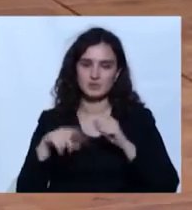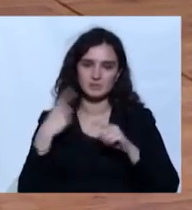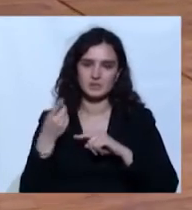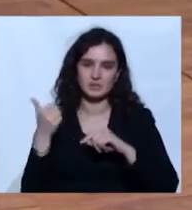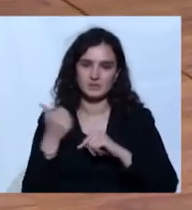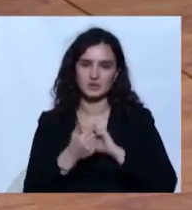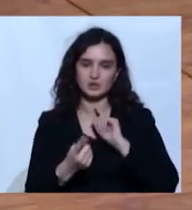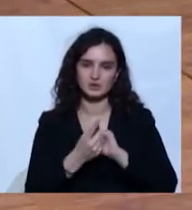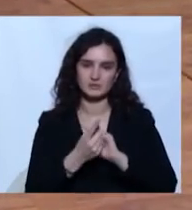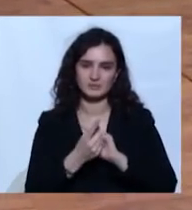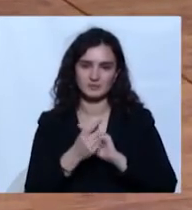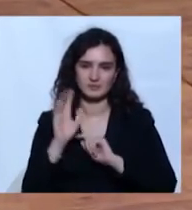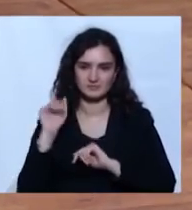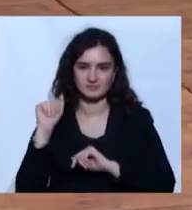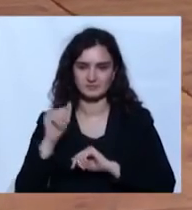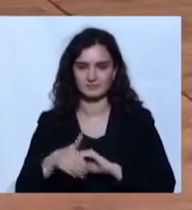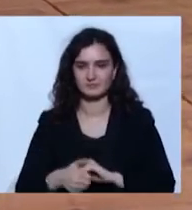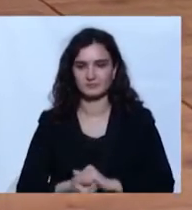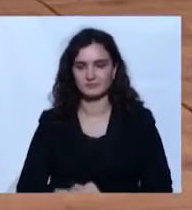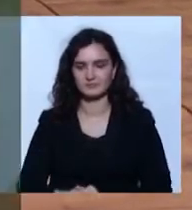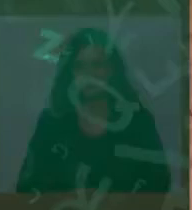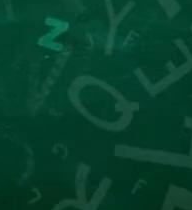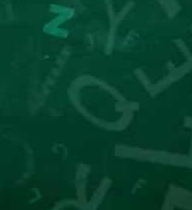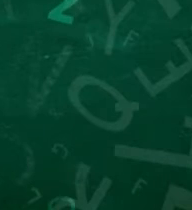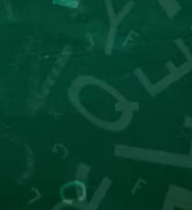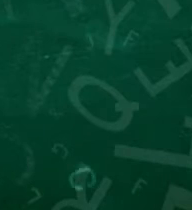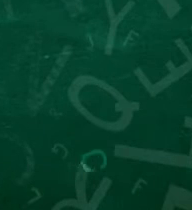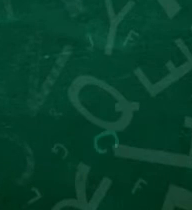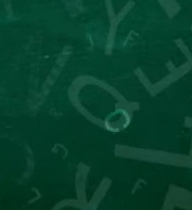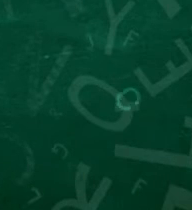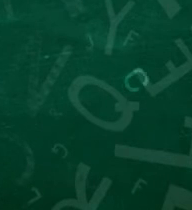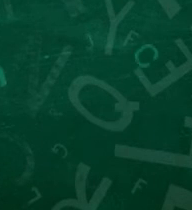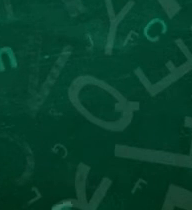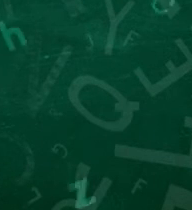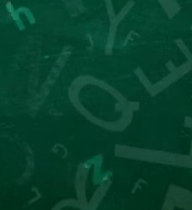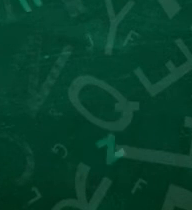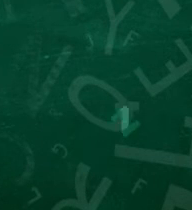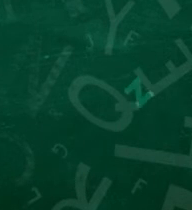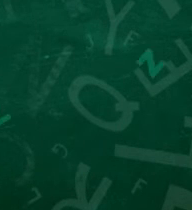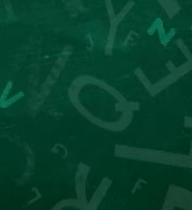great week. Bye, everyone. Goodbye.